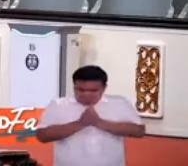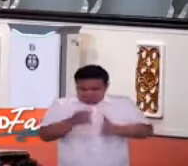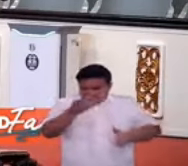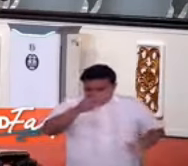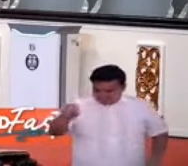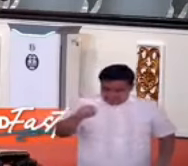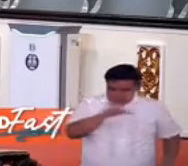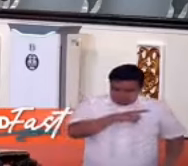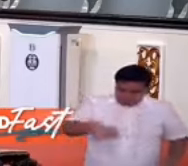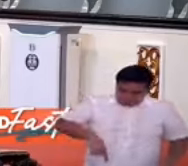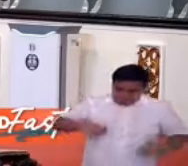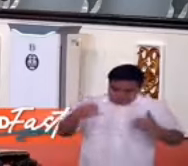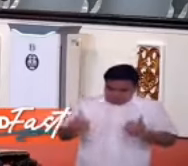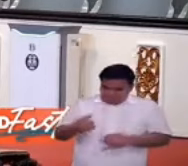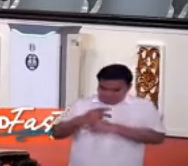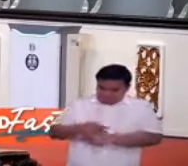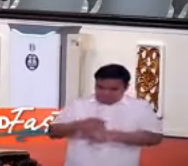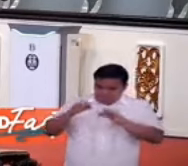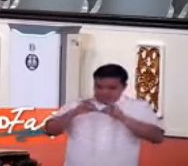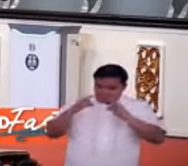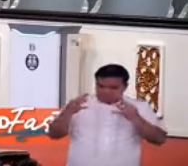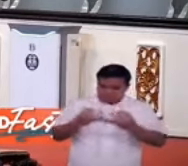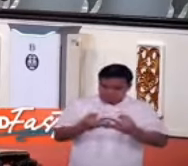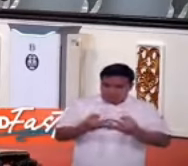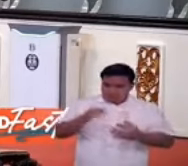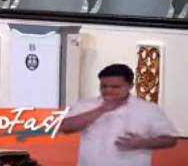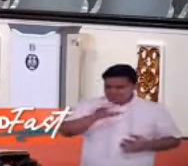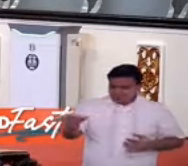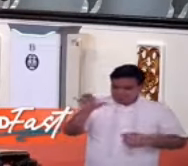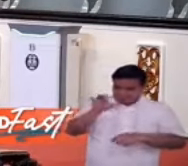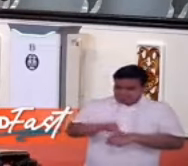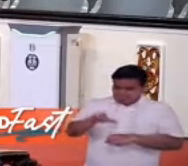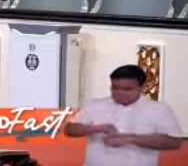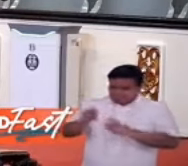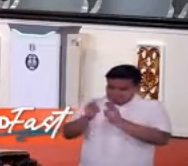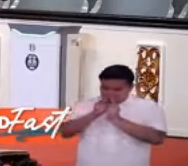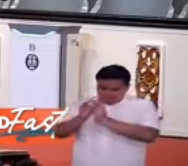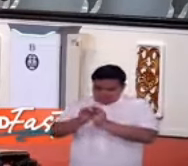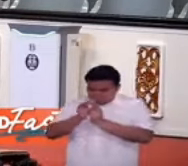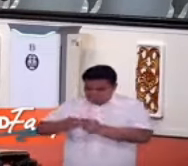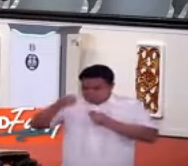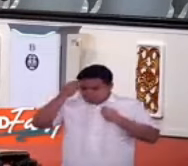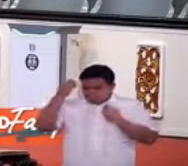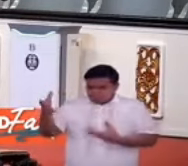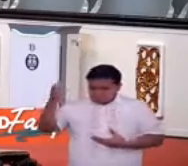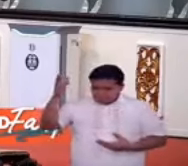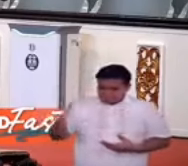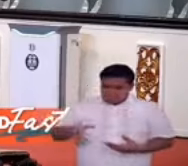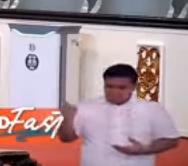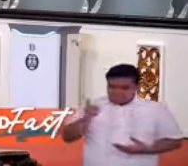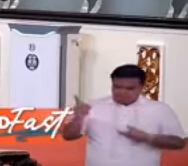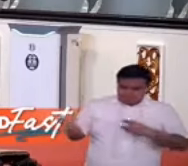them. Lord, that you will keep our families, keep your church, that we will be united in obeying what you want us to